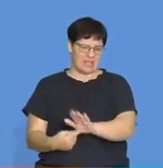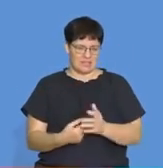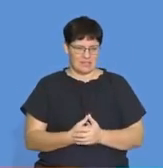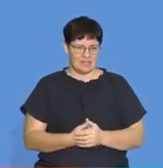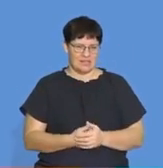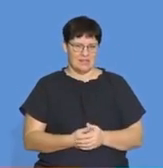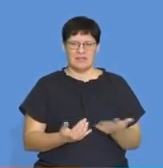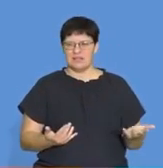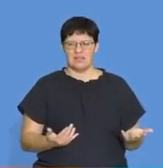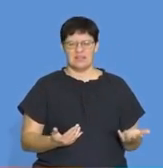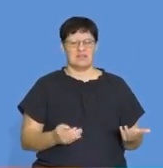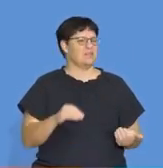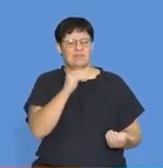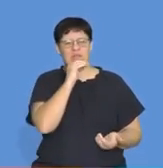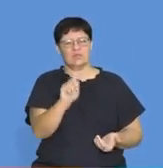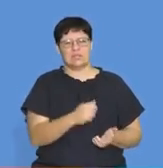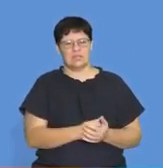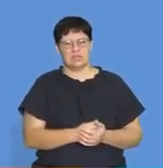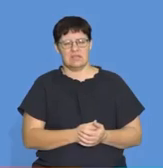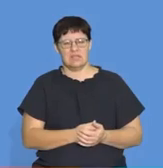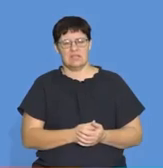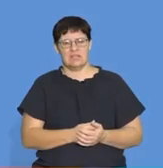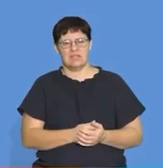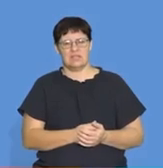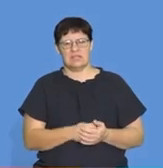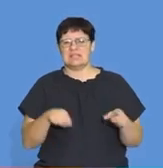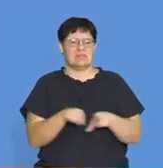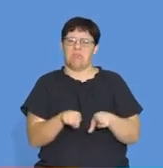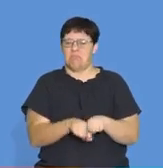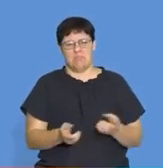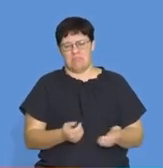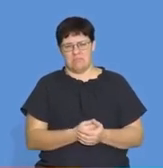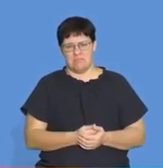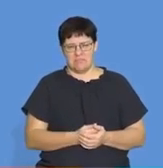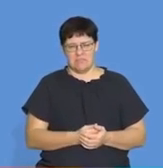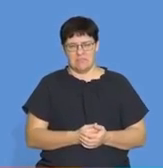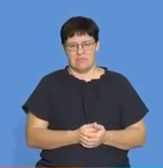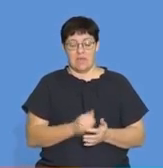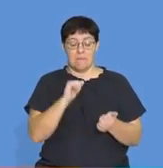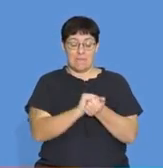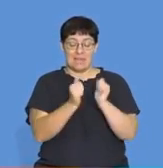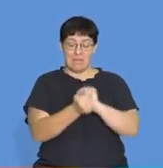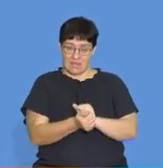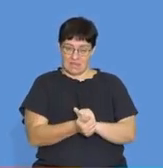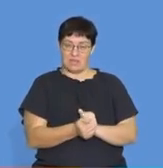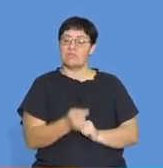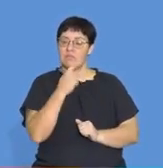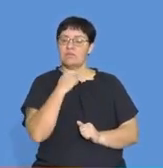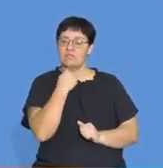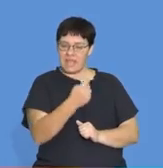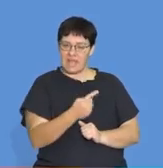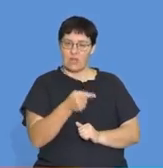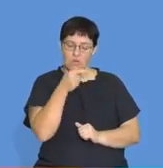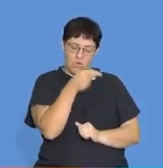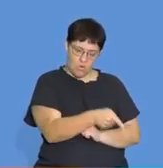it kind of means that it means one and the same thing, right? But mathematically, it's you taking